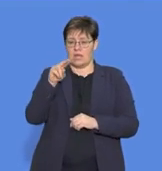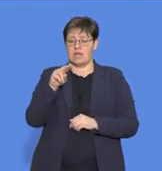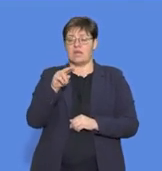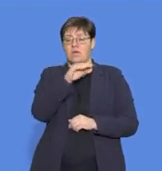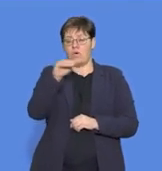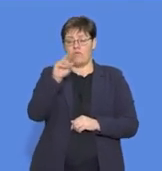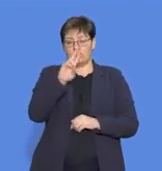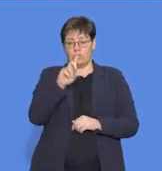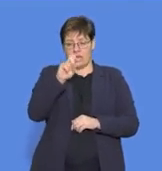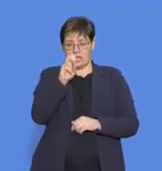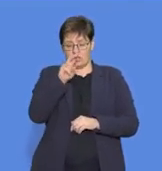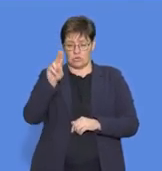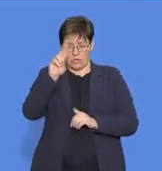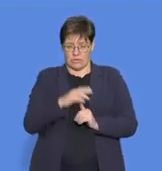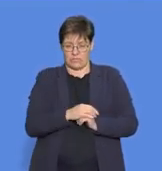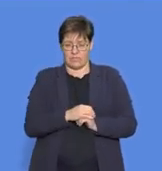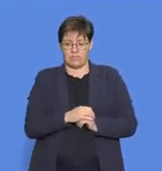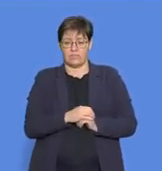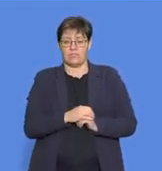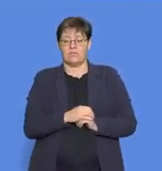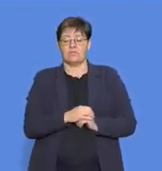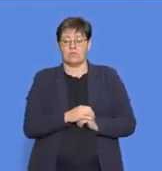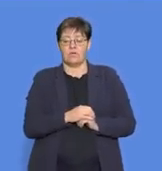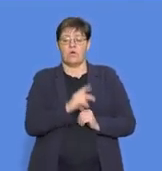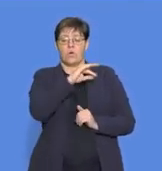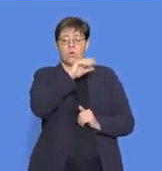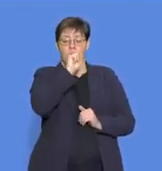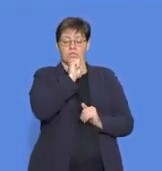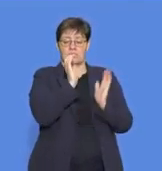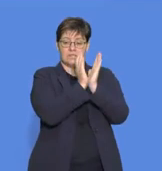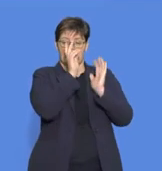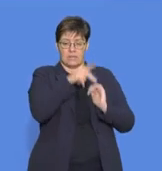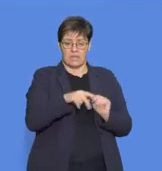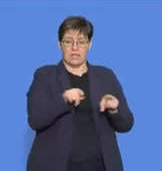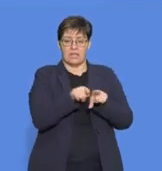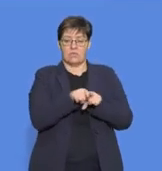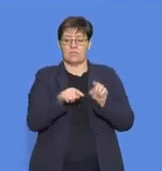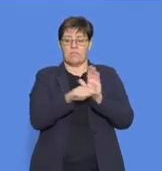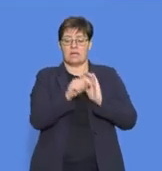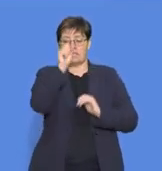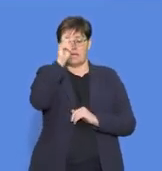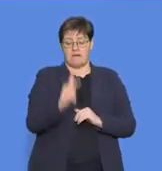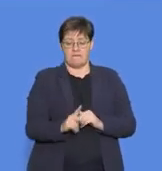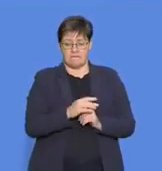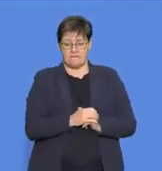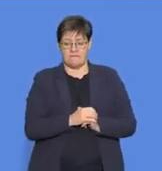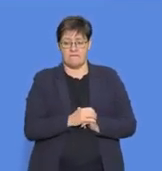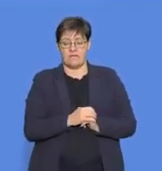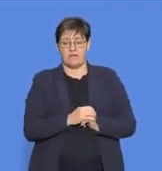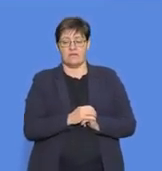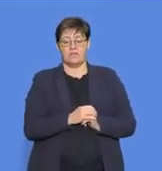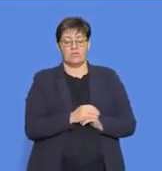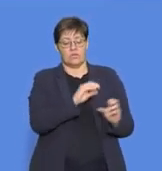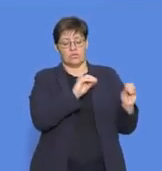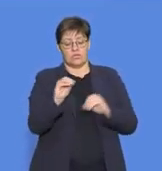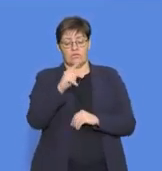they wanted us to find the size of p, so we need to use our calculator and use the shift button. So we're going to say shift